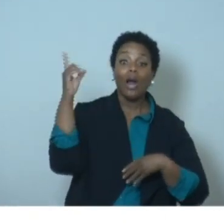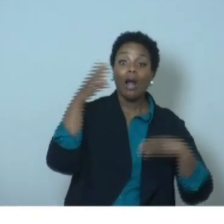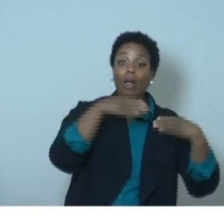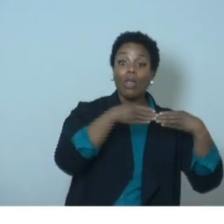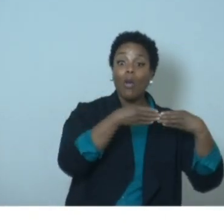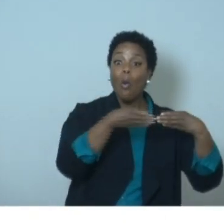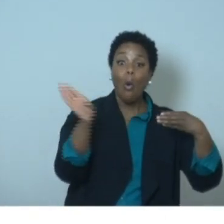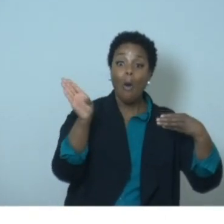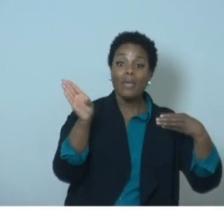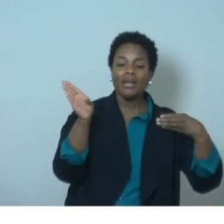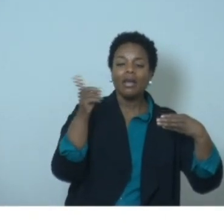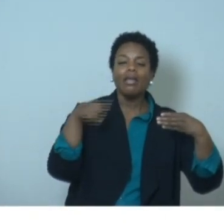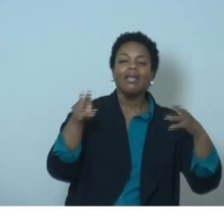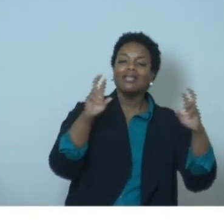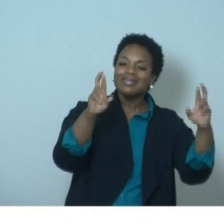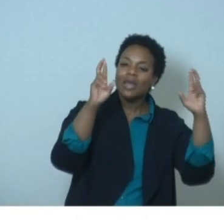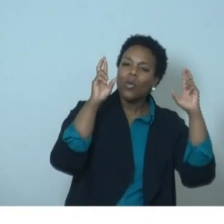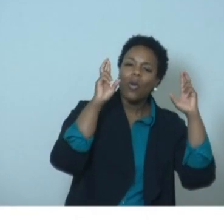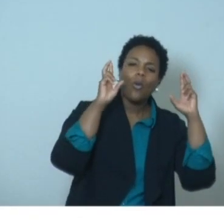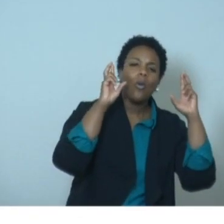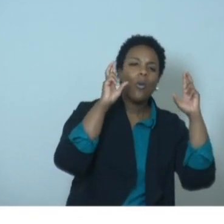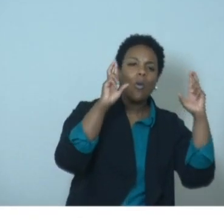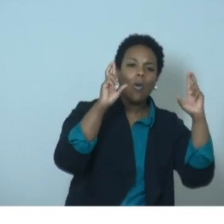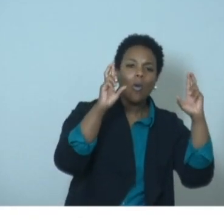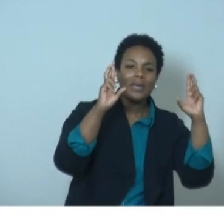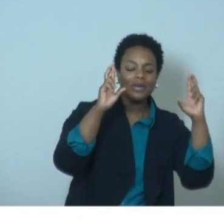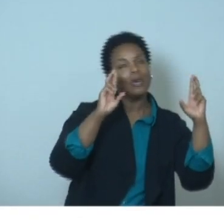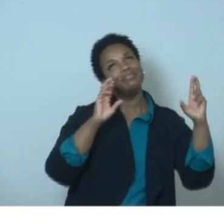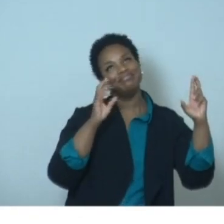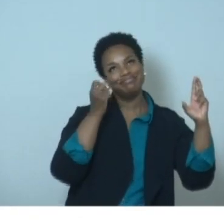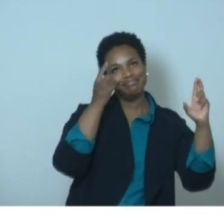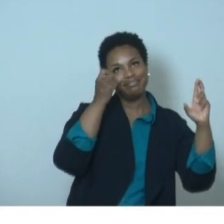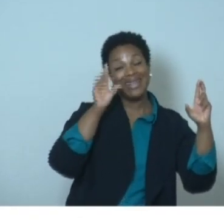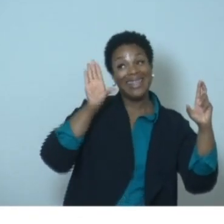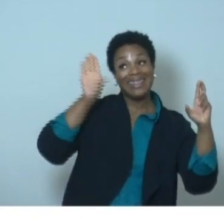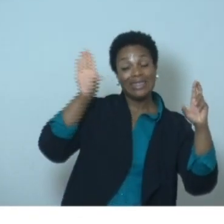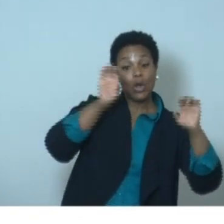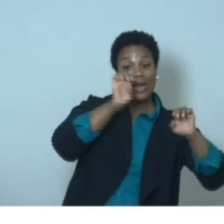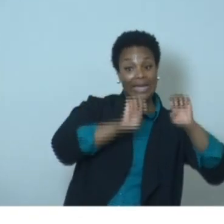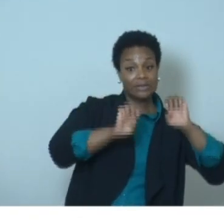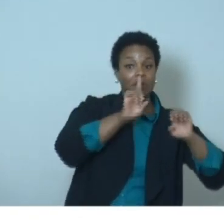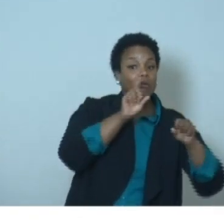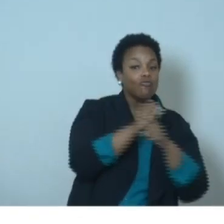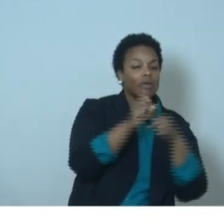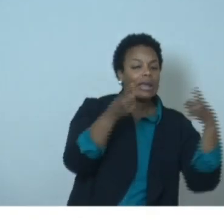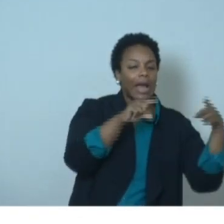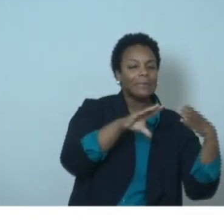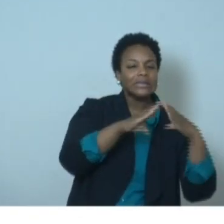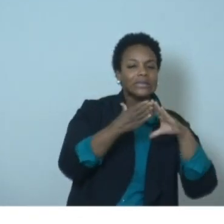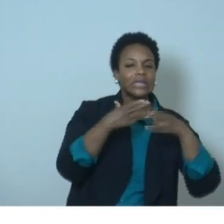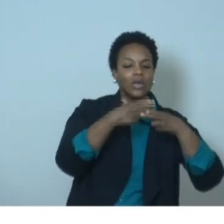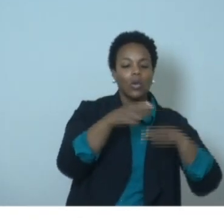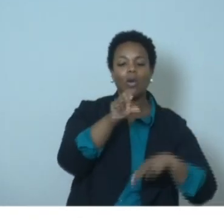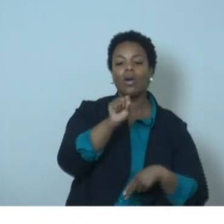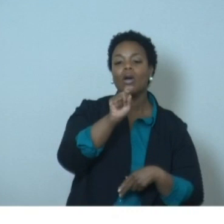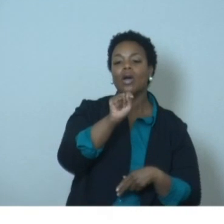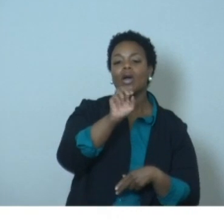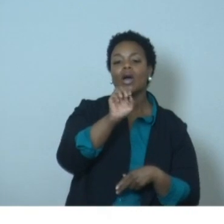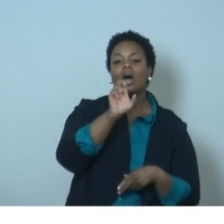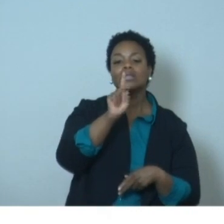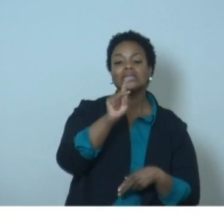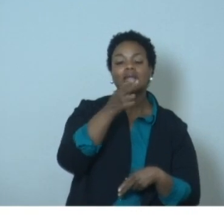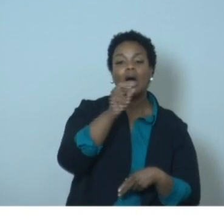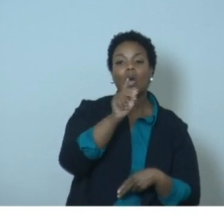to 70% of folks. And this experiment took place in Stockholm. Only 7.3% of people ended up